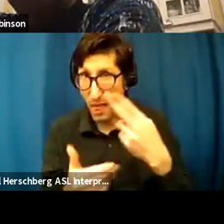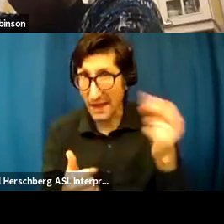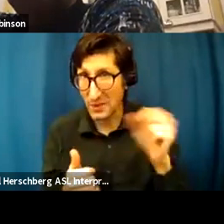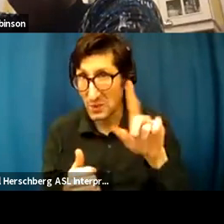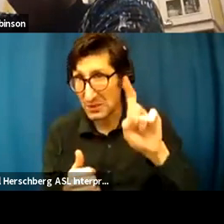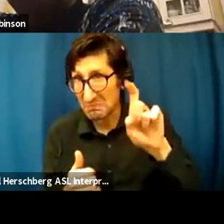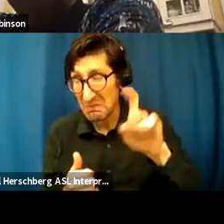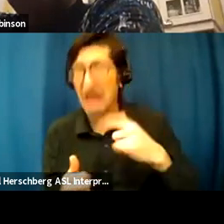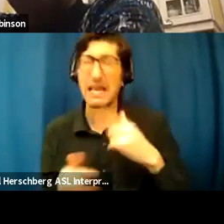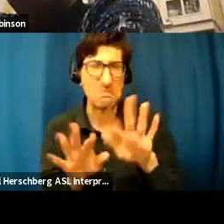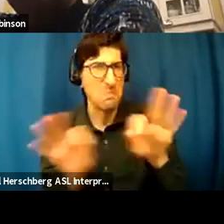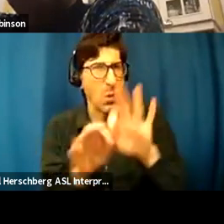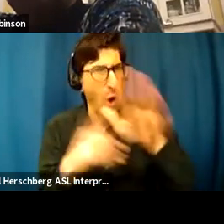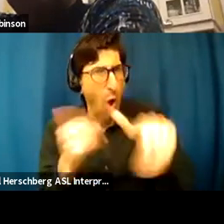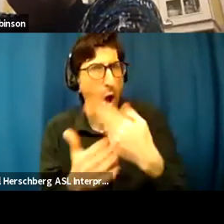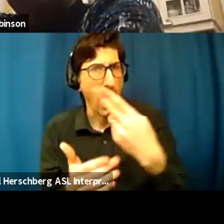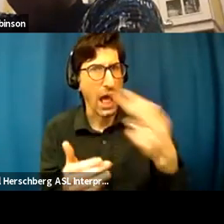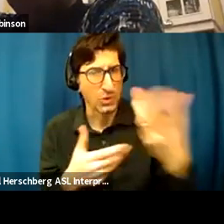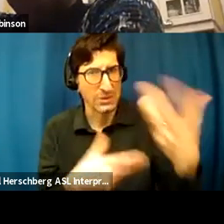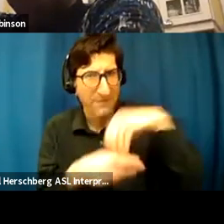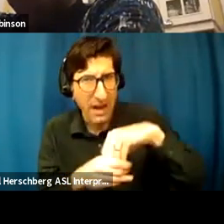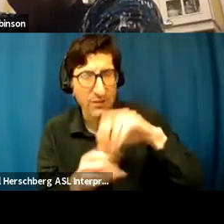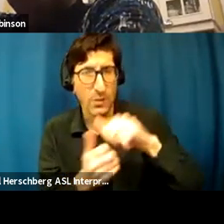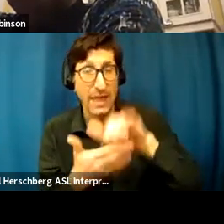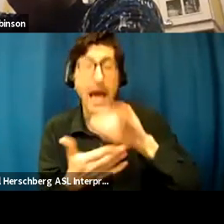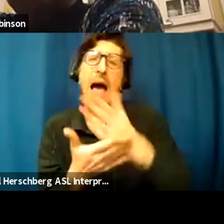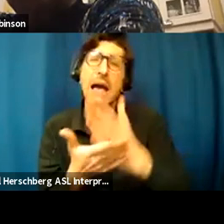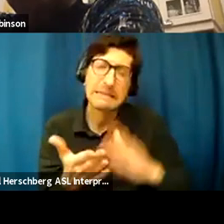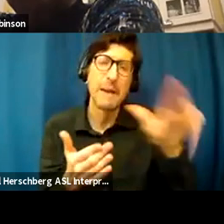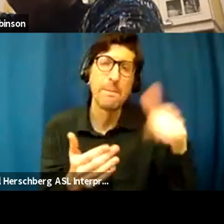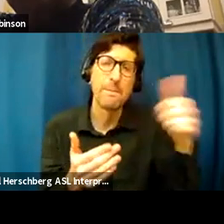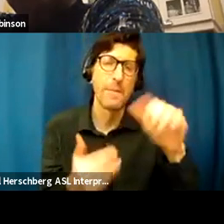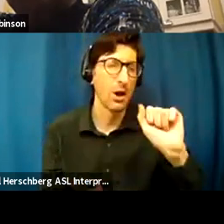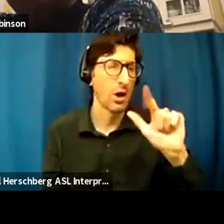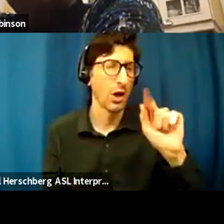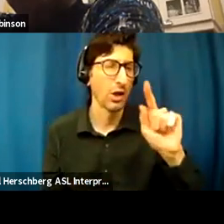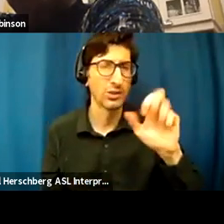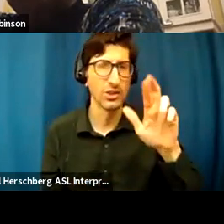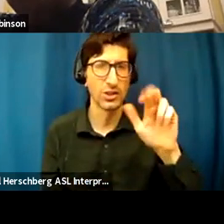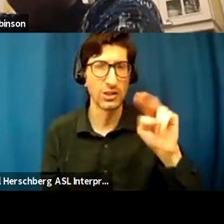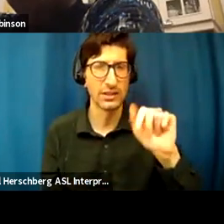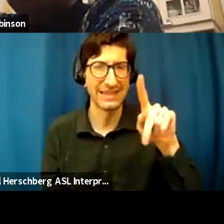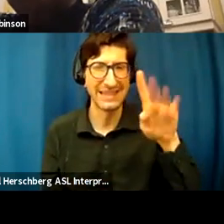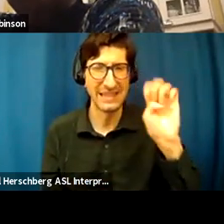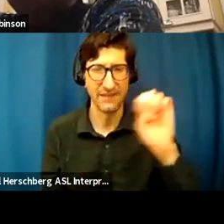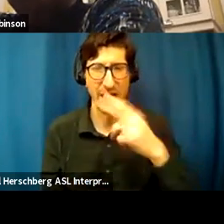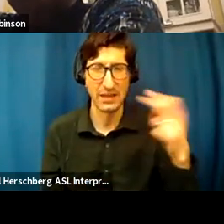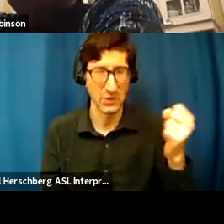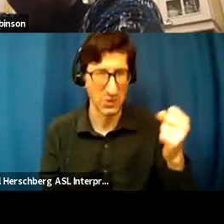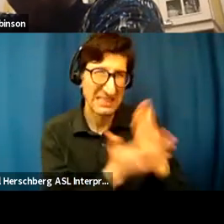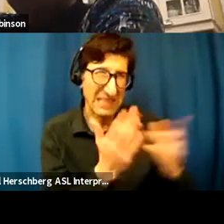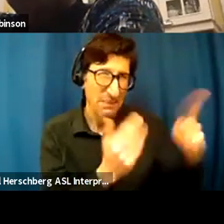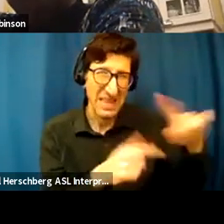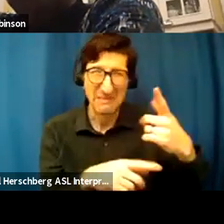all of our high schools, and in particular, our alternative high schools that have sometimes have struggled with having BSAC, a commitment to